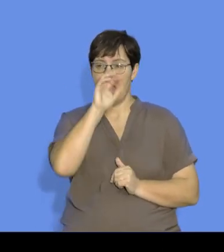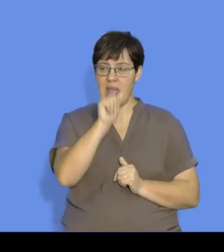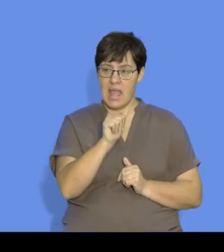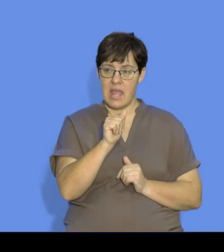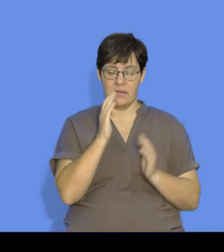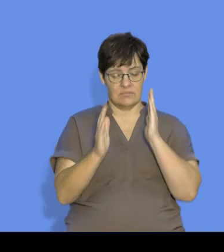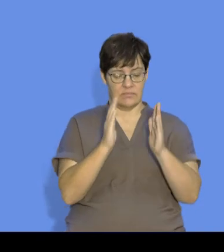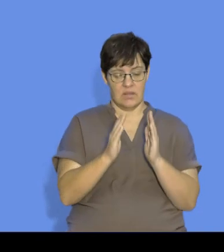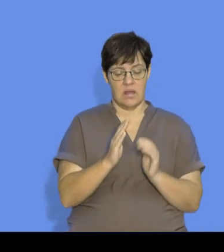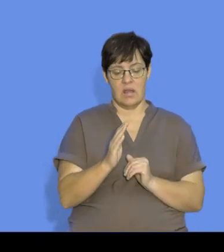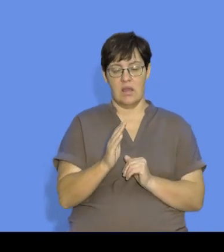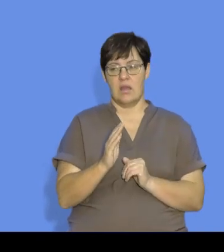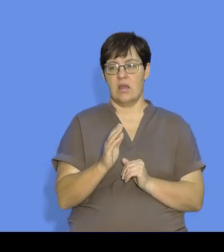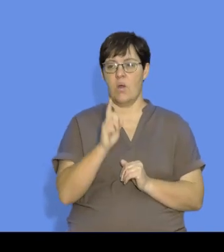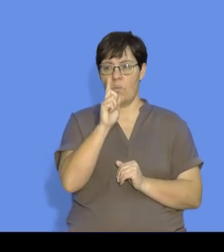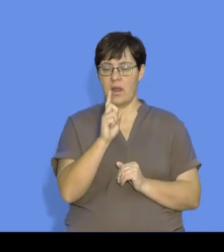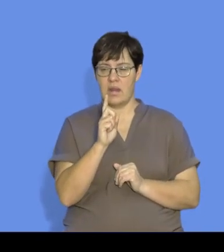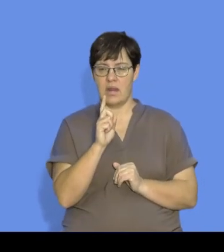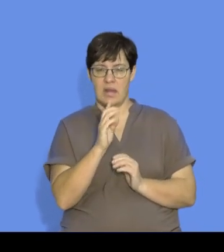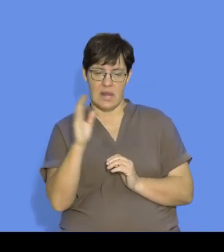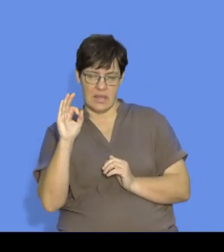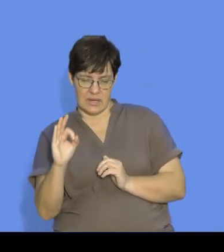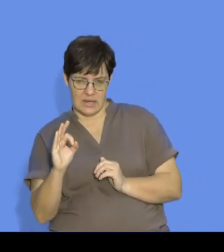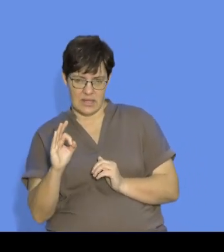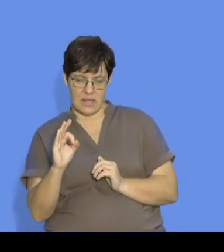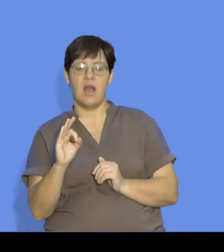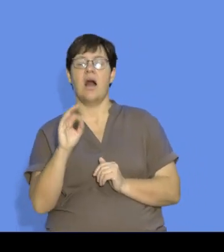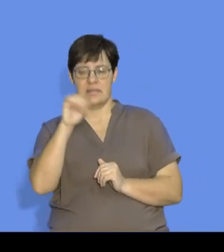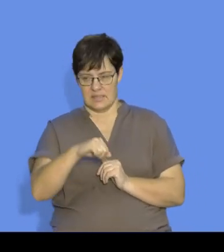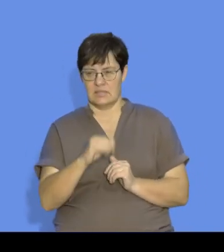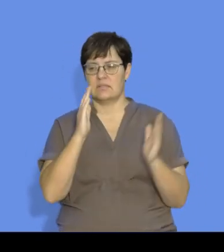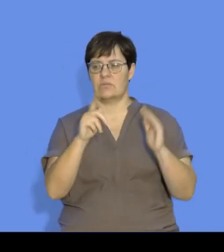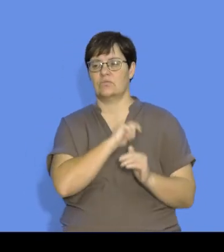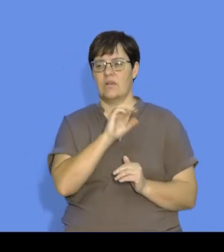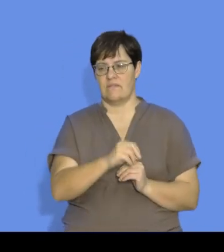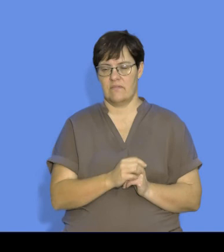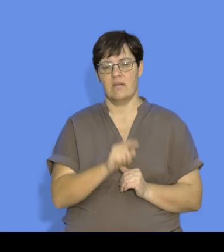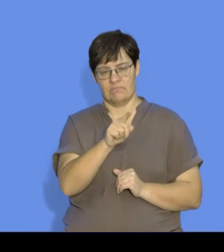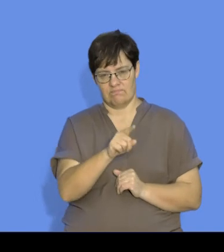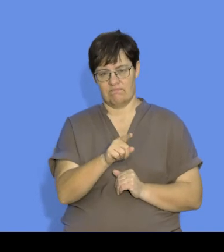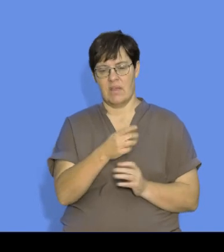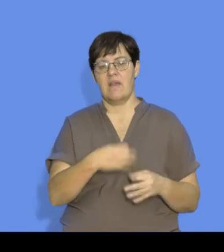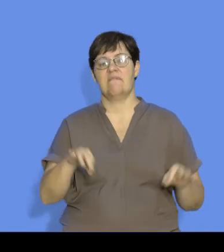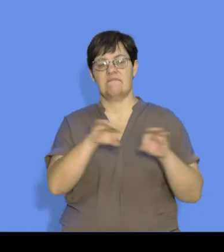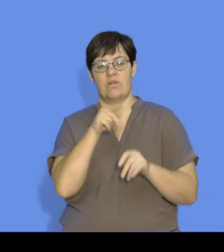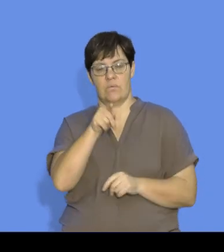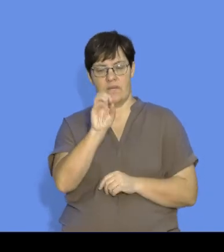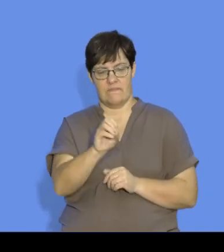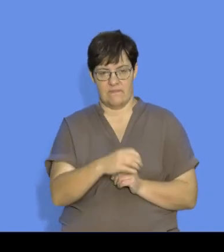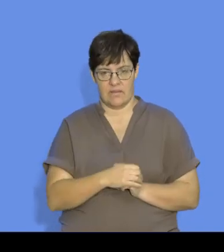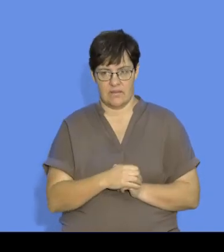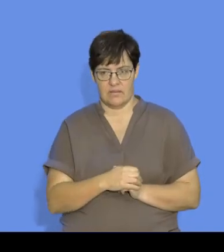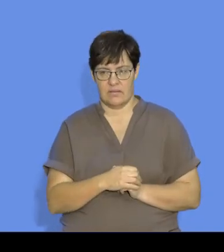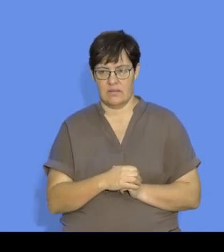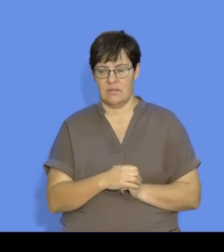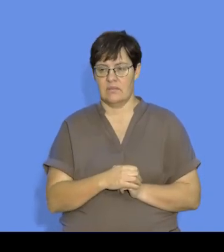must be between 1 and 3. Is it between 1 and 3? Definitely. So that's what the value of a is. Then